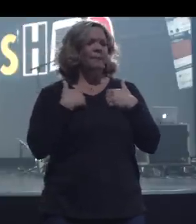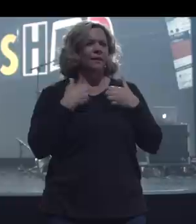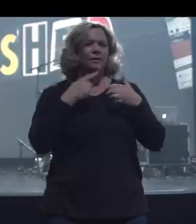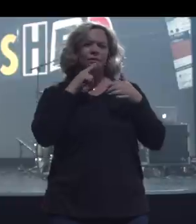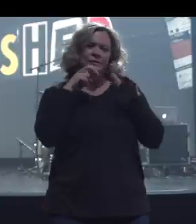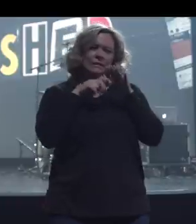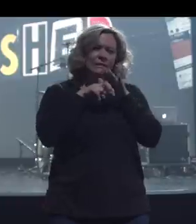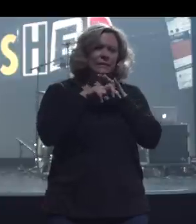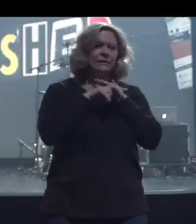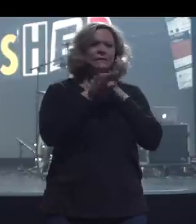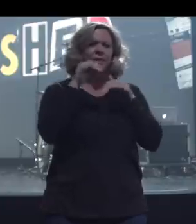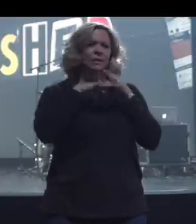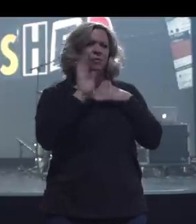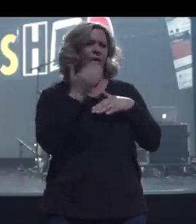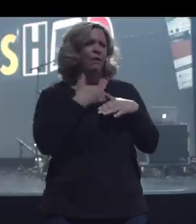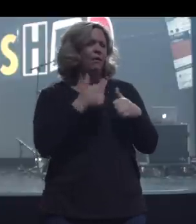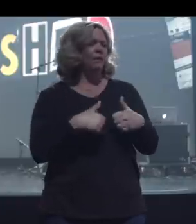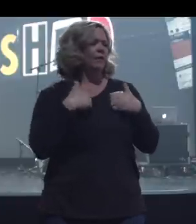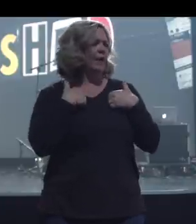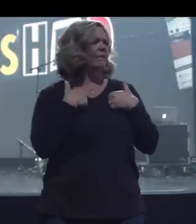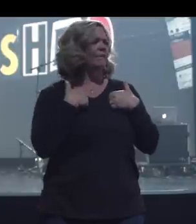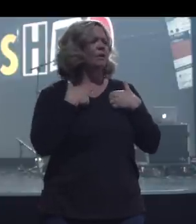our life.